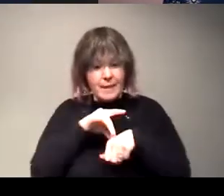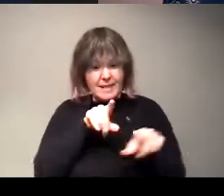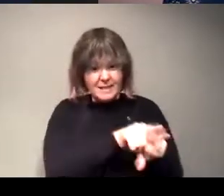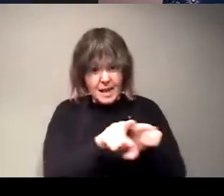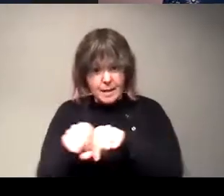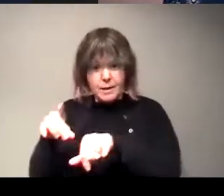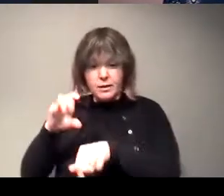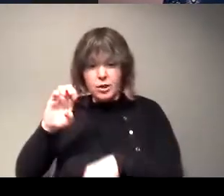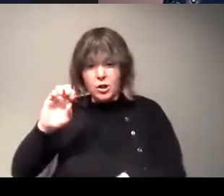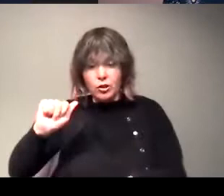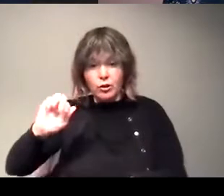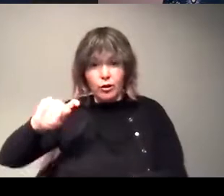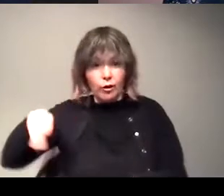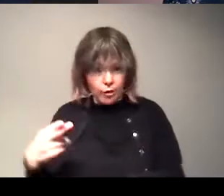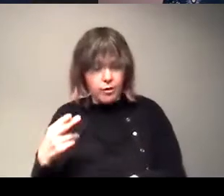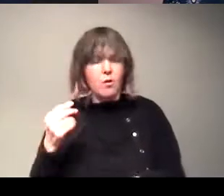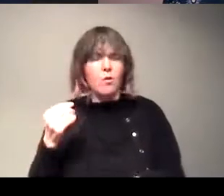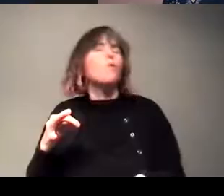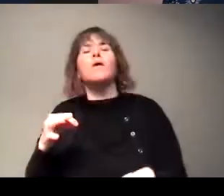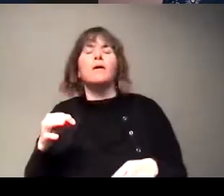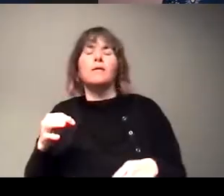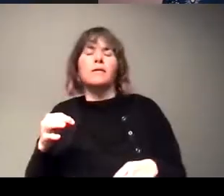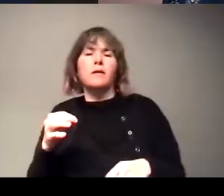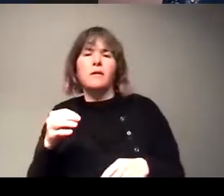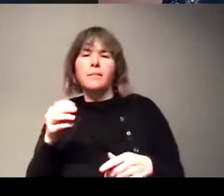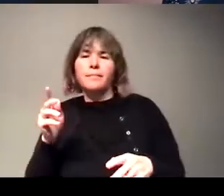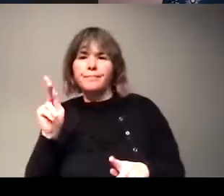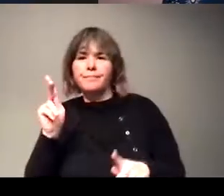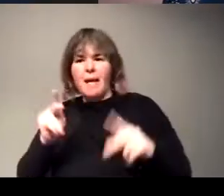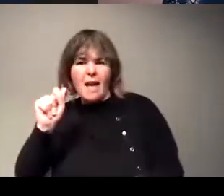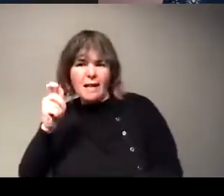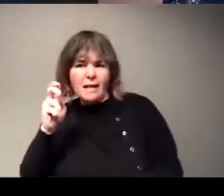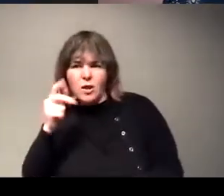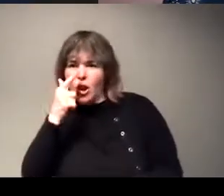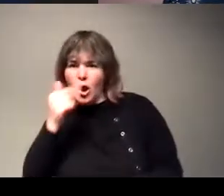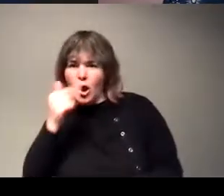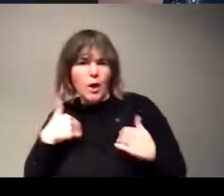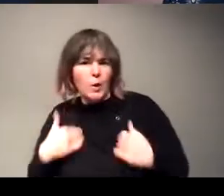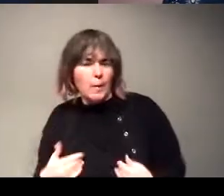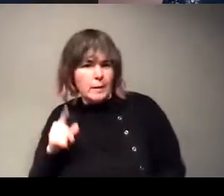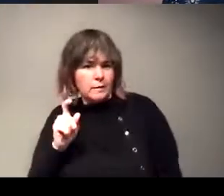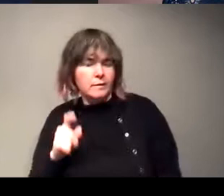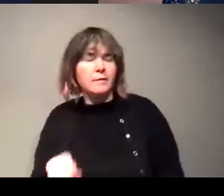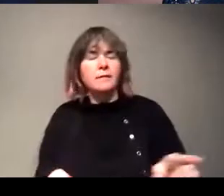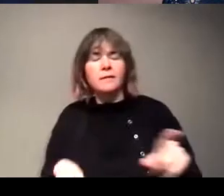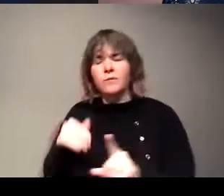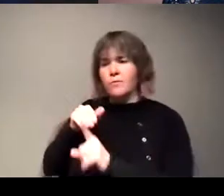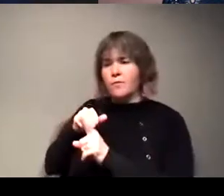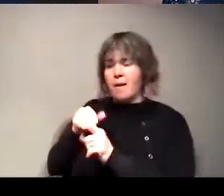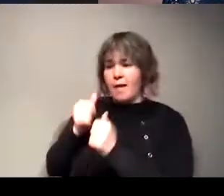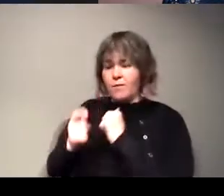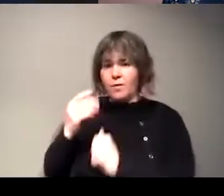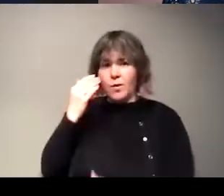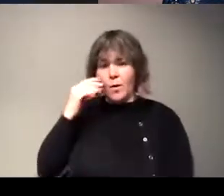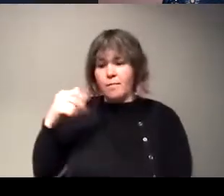humanoid aliens like we see in Star Wars. I will remind everybody that we do know, because Padme